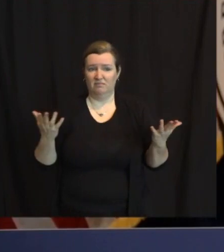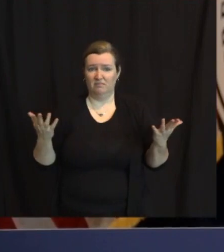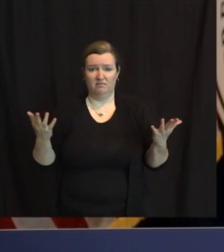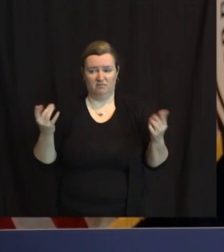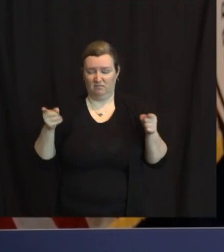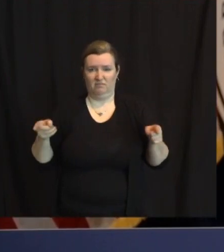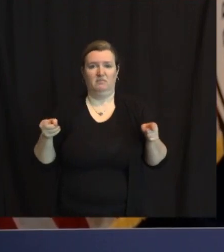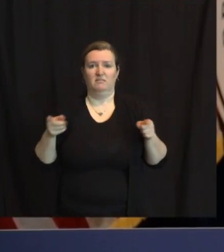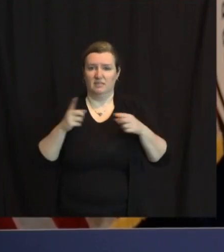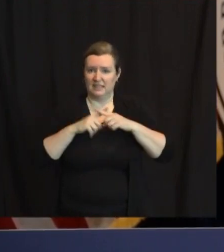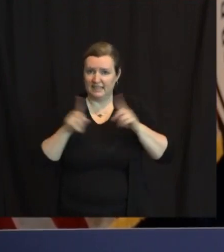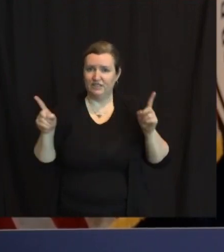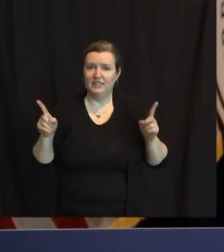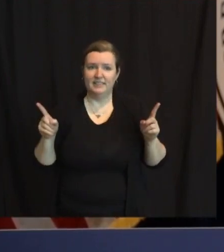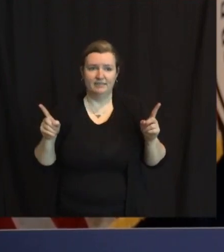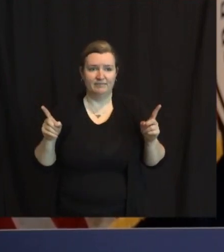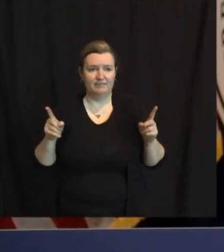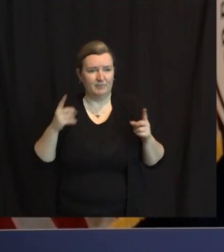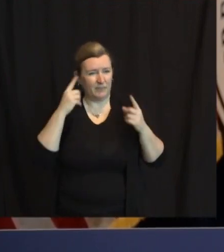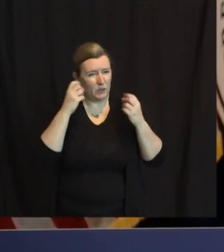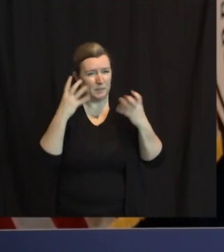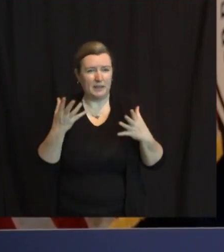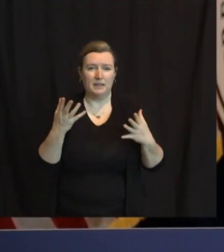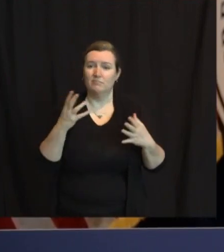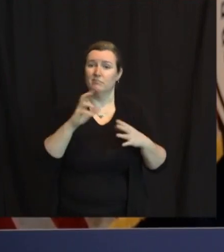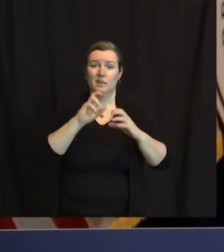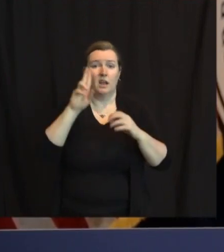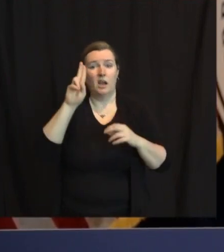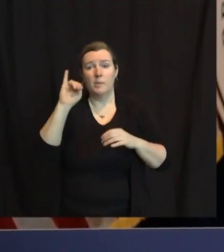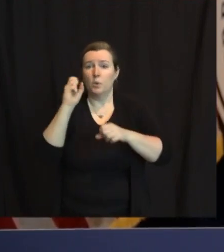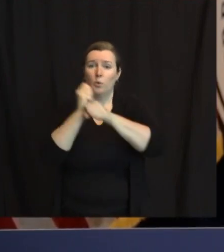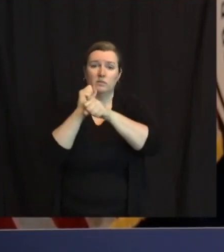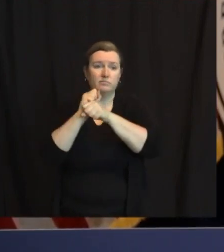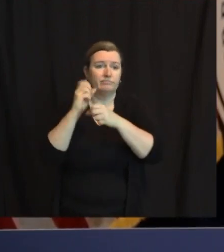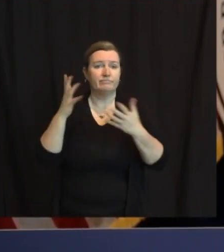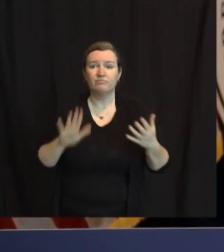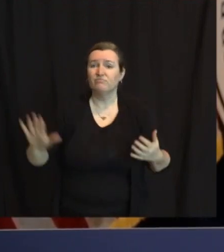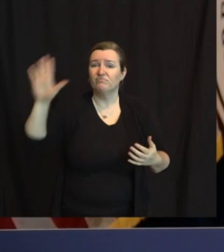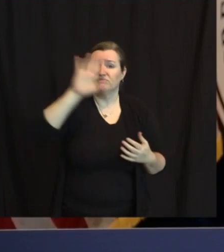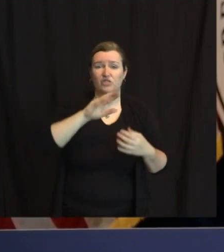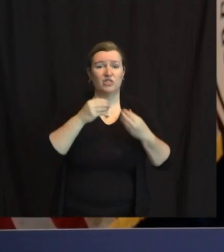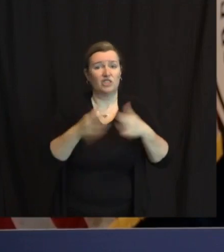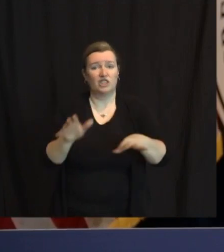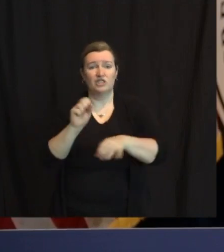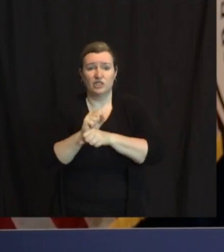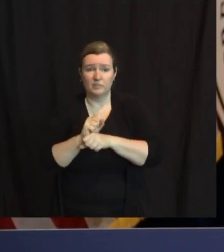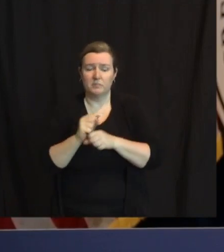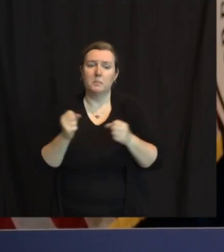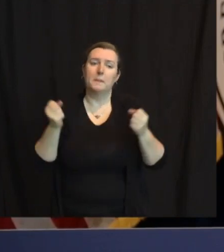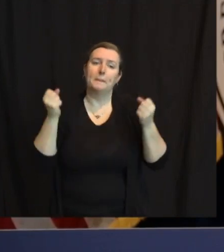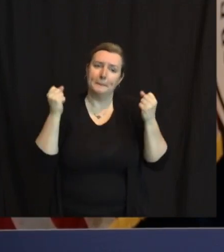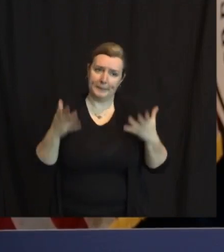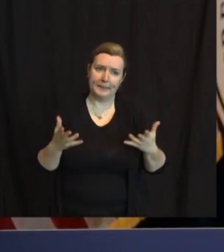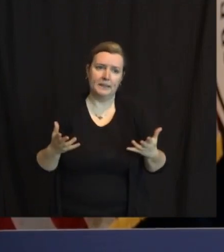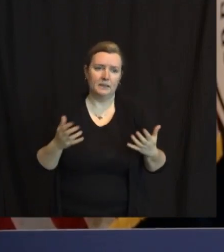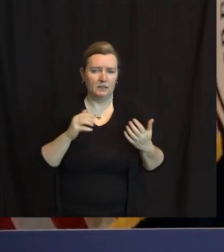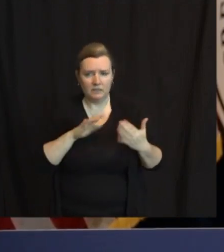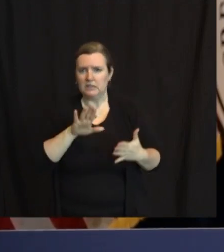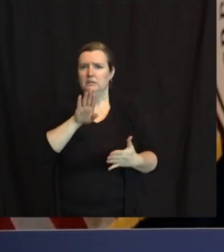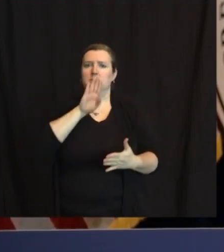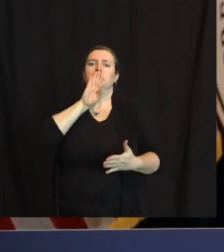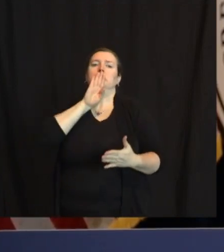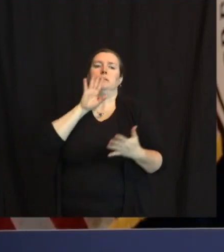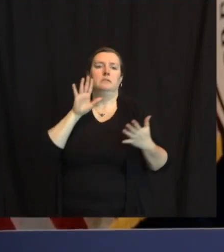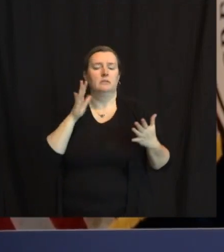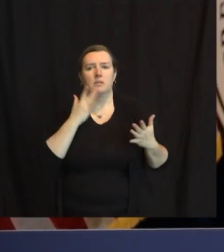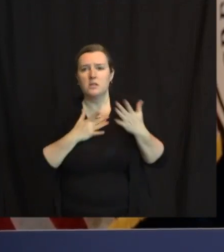our unemployed and the folks out there up and down the state who have lost their jobs and who are facing times unlike any they ever thought